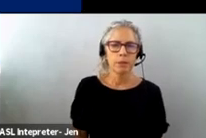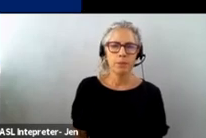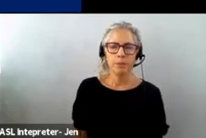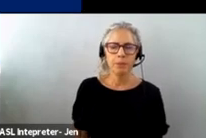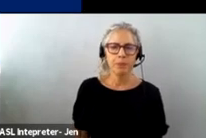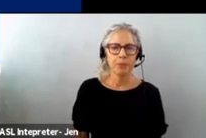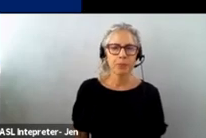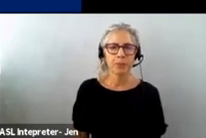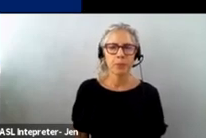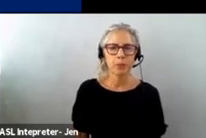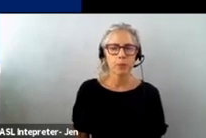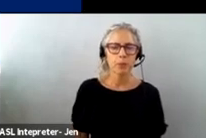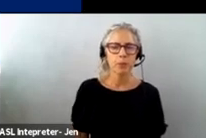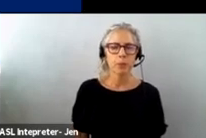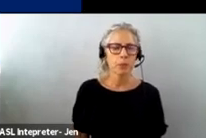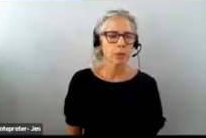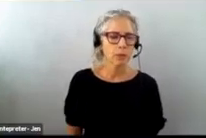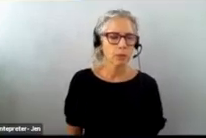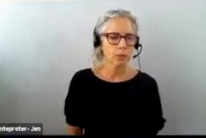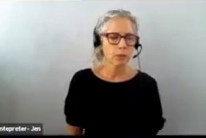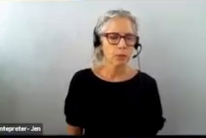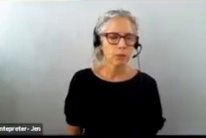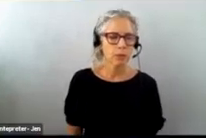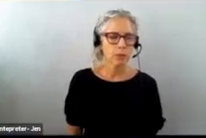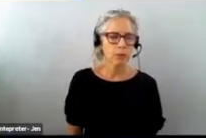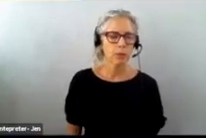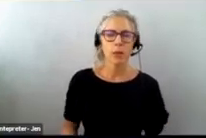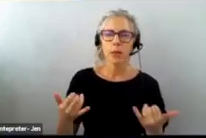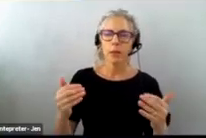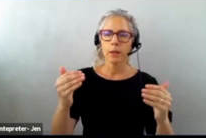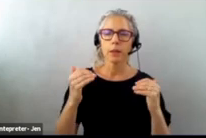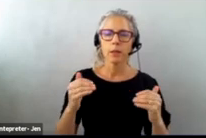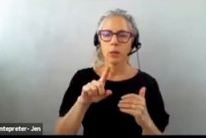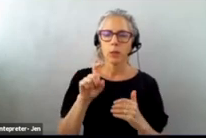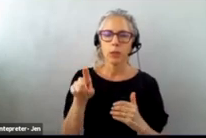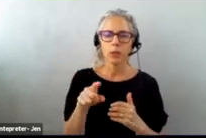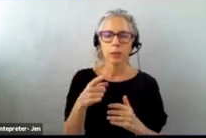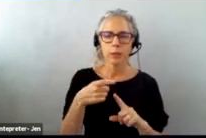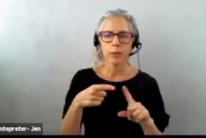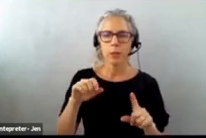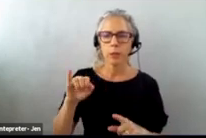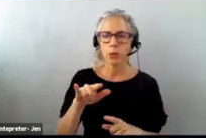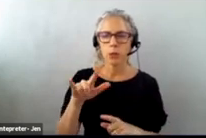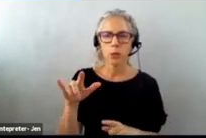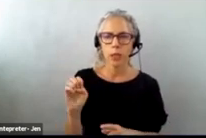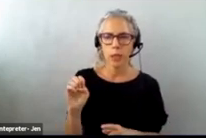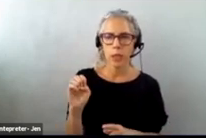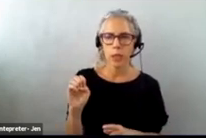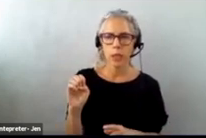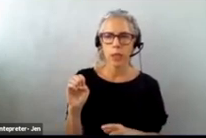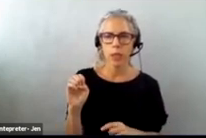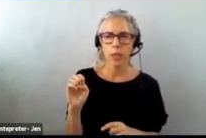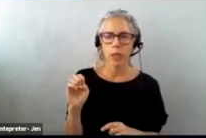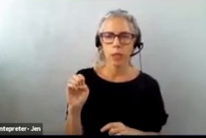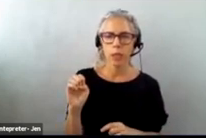Thank you for that fantastic response. I'm going to pose another question from Julie for,